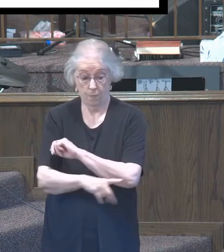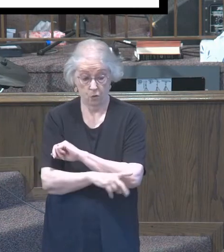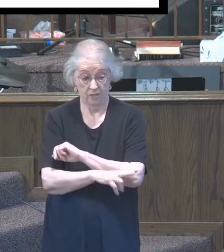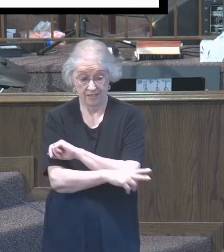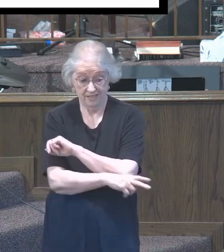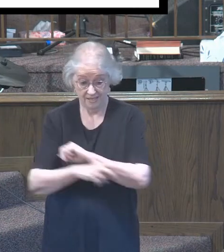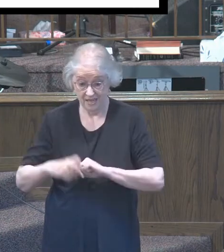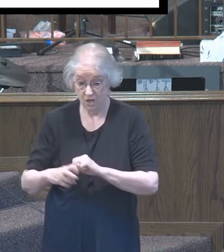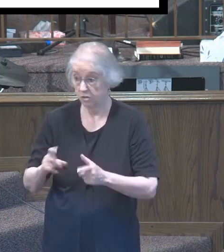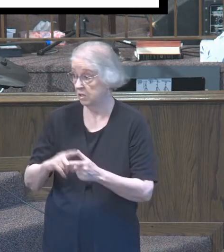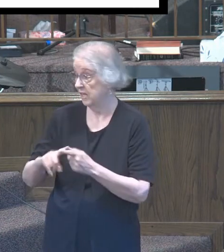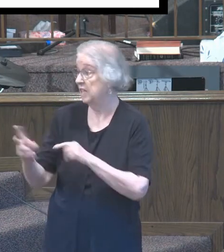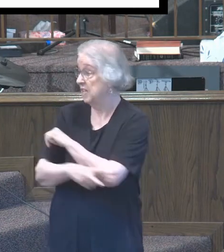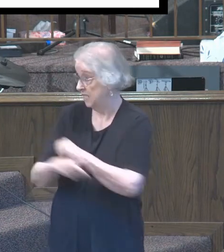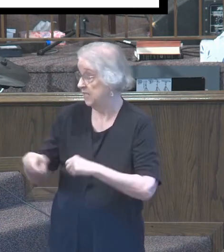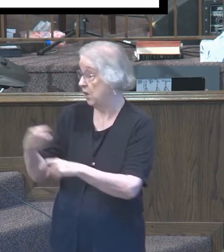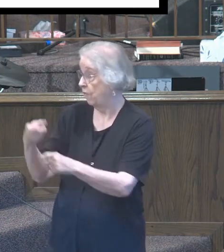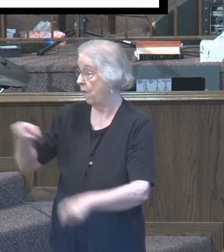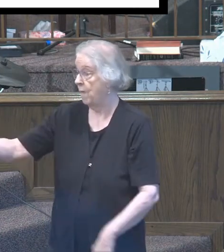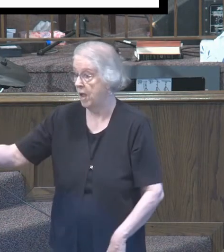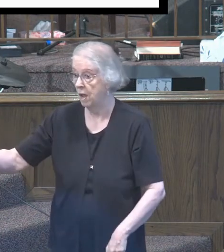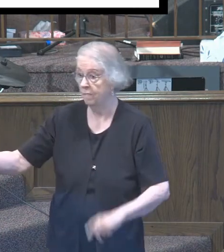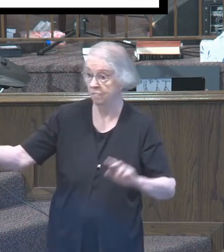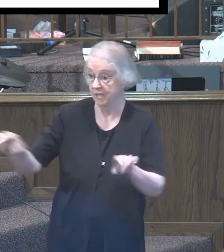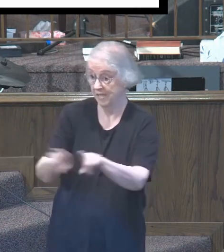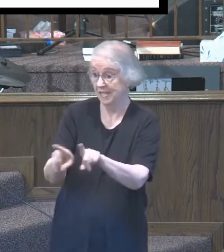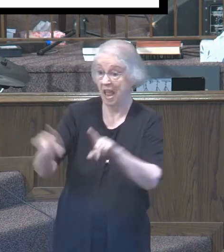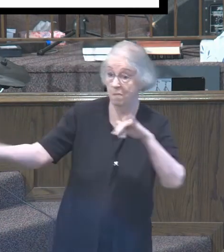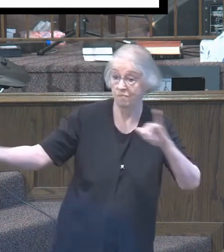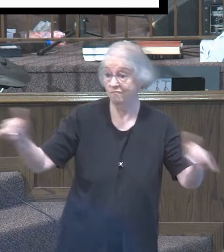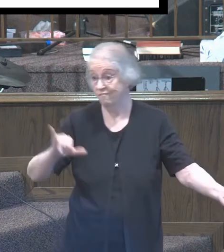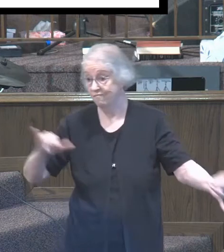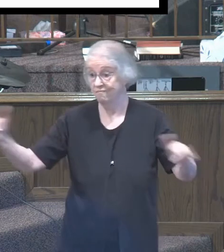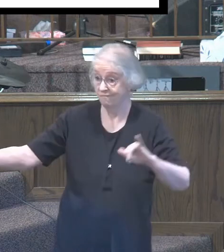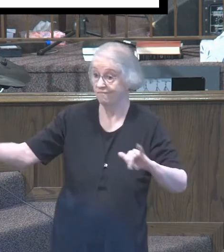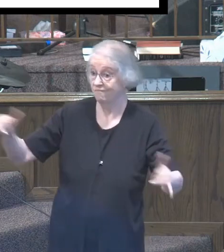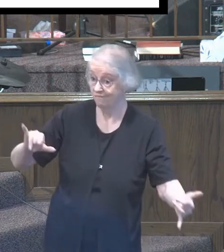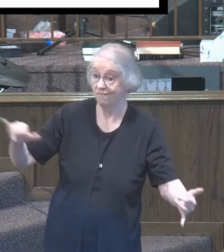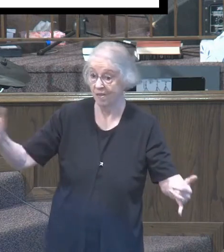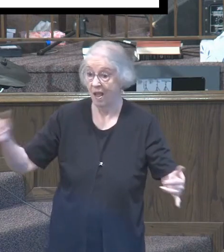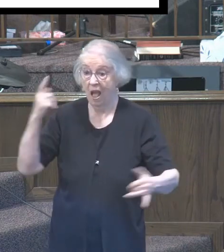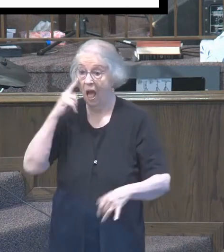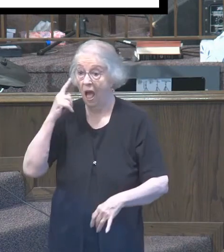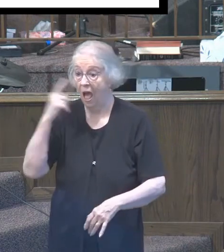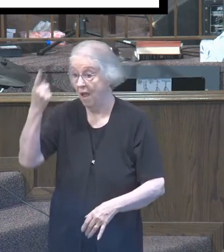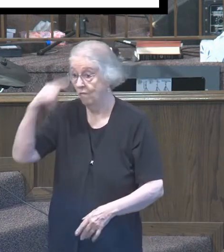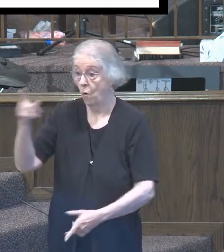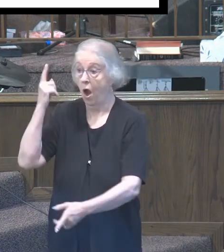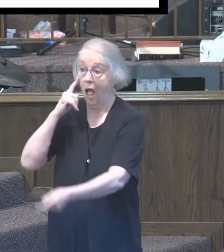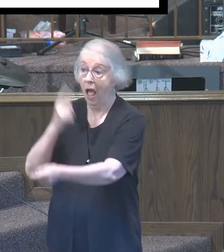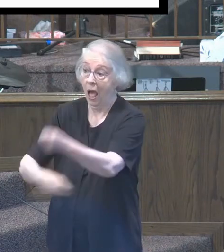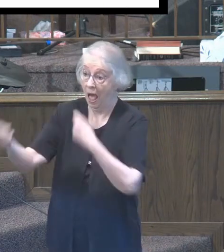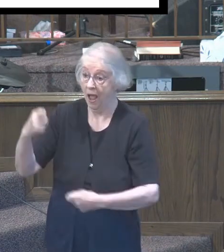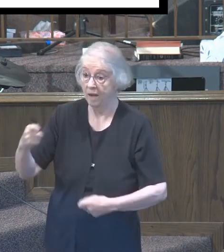it. If someone drags you into court and sues for the shirt off your back, gift wrap your best